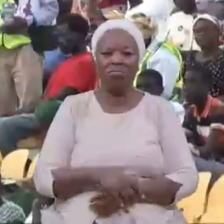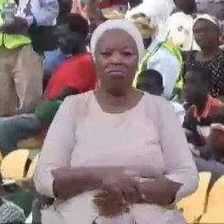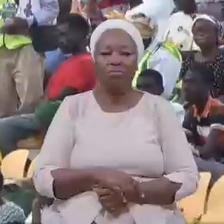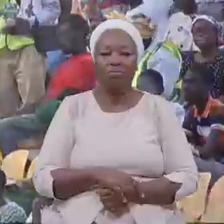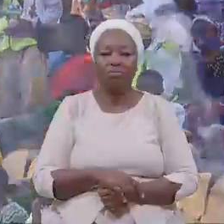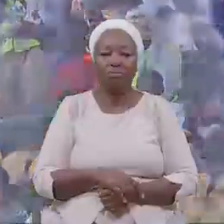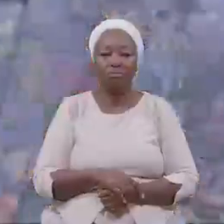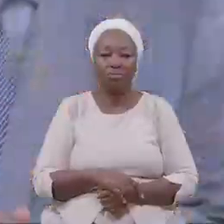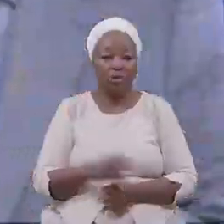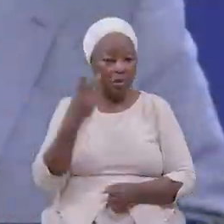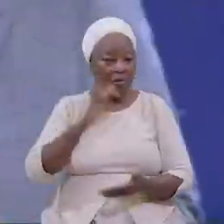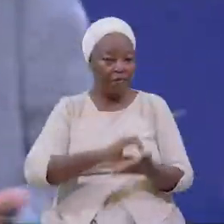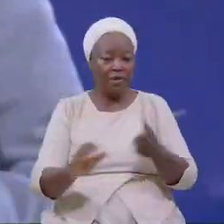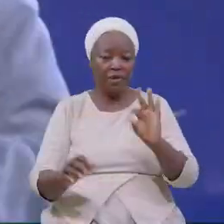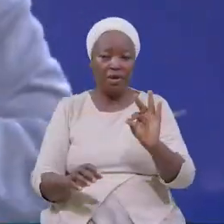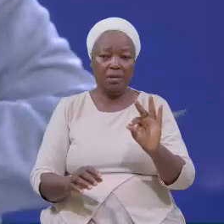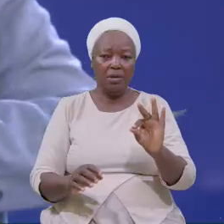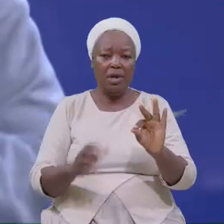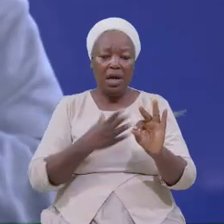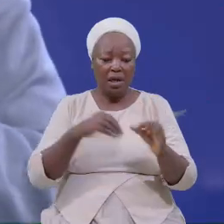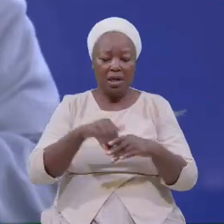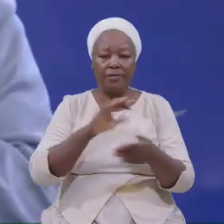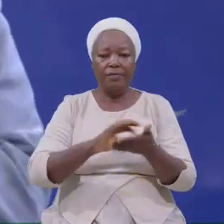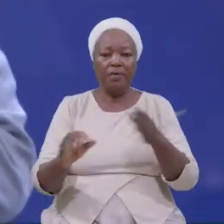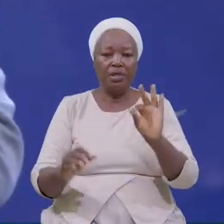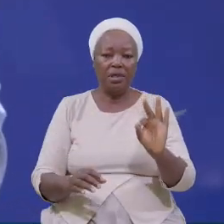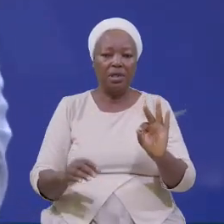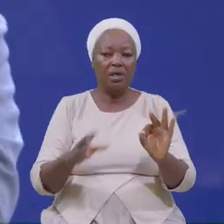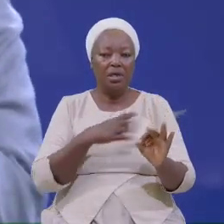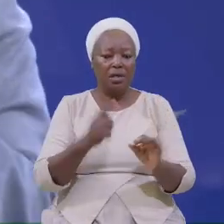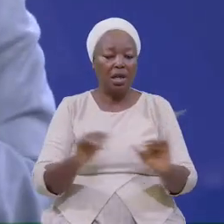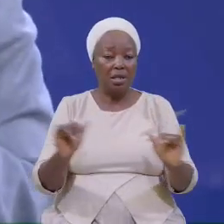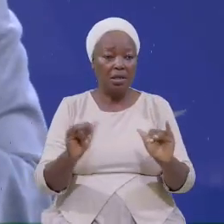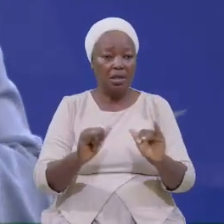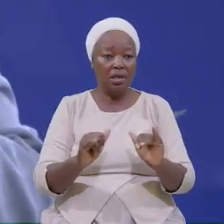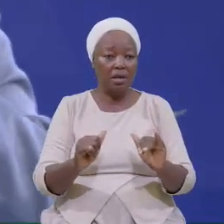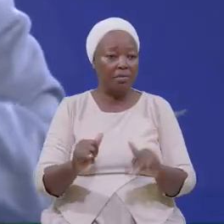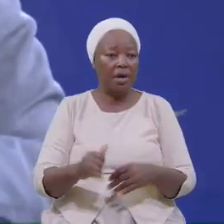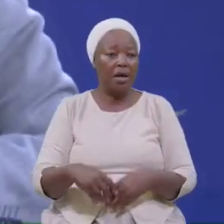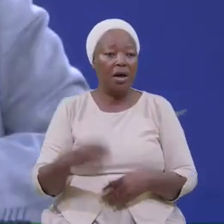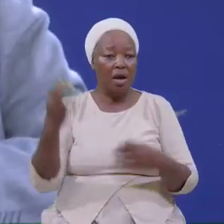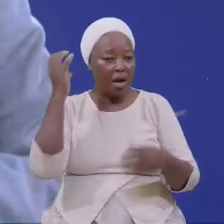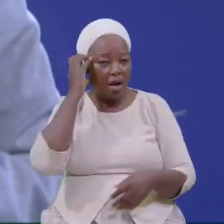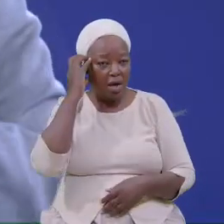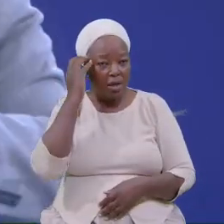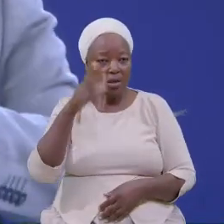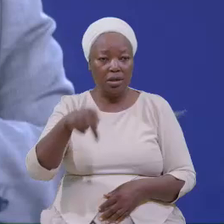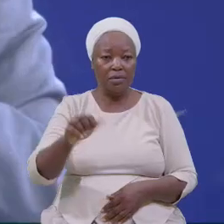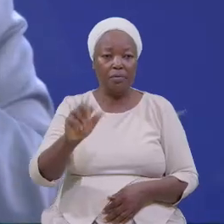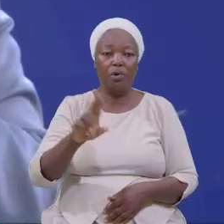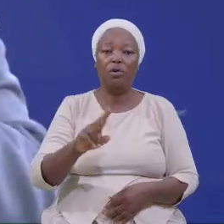Look at verse 9. And in verse 9, the same heard Paul speak,